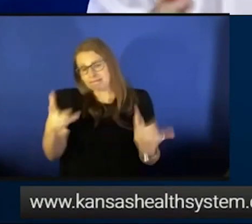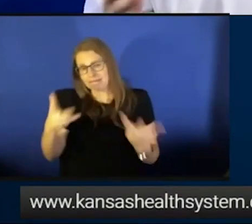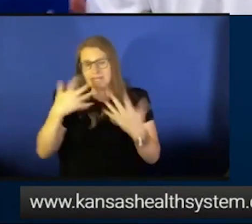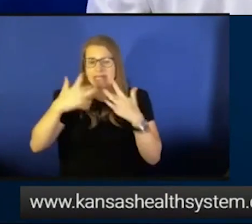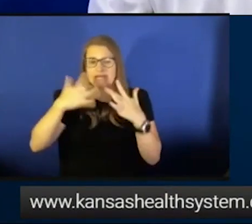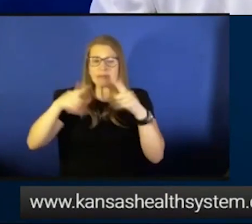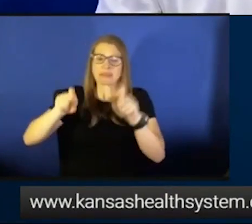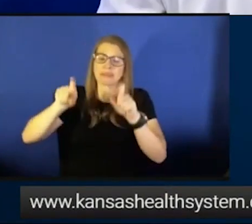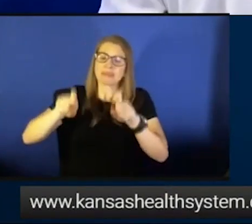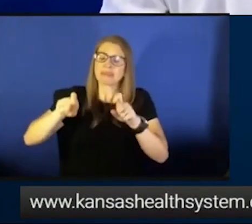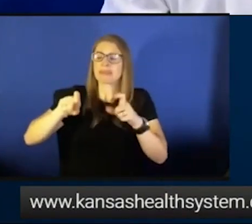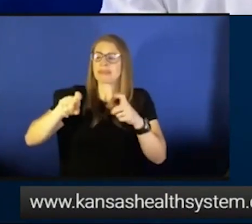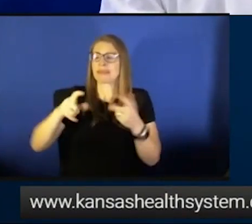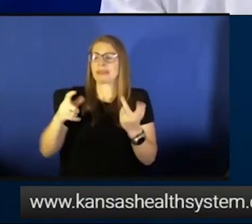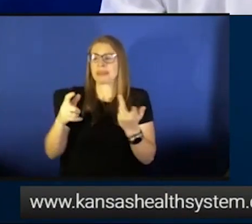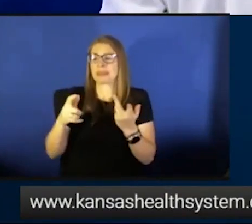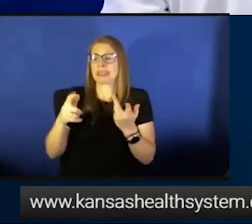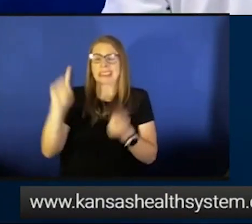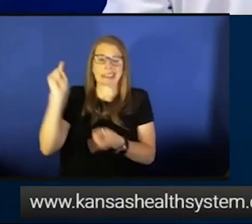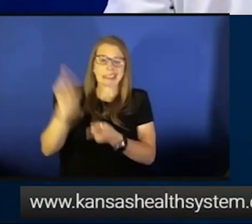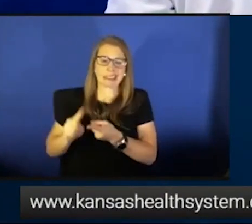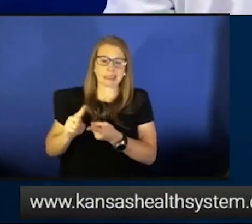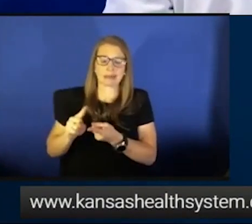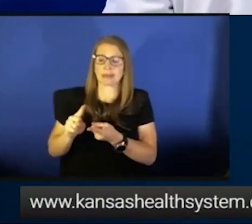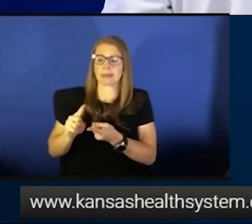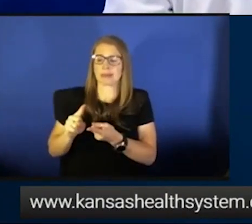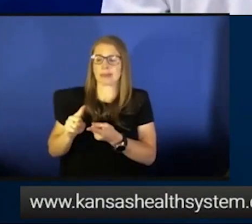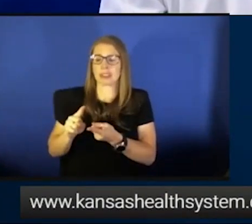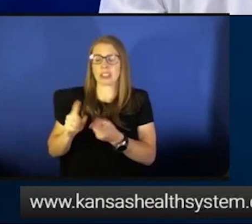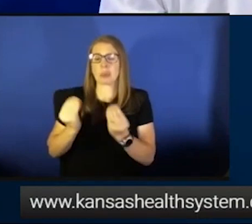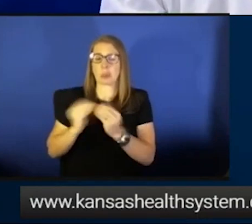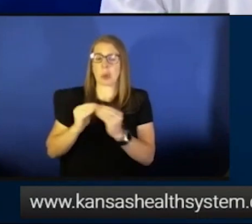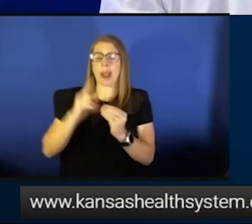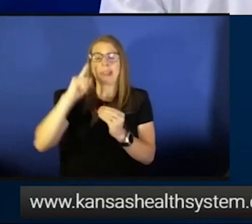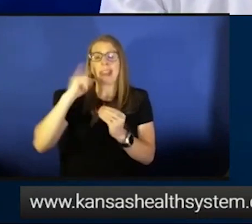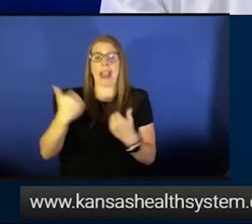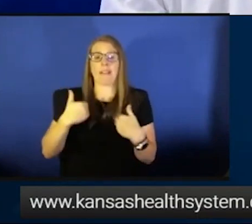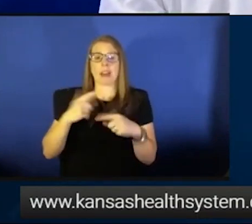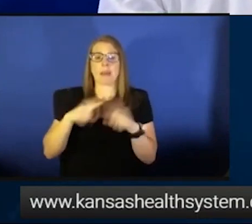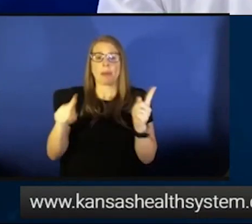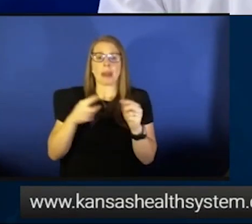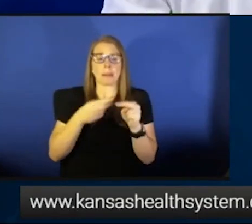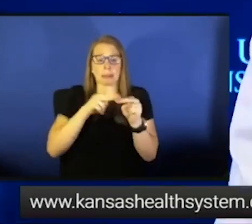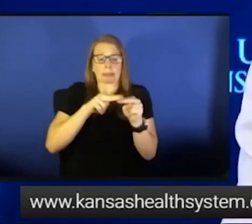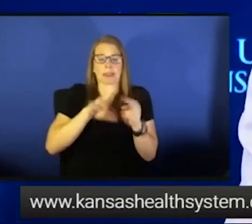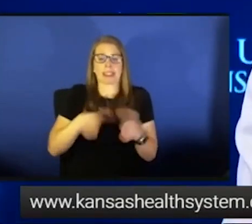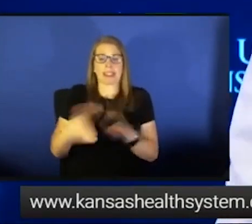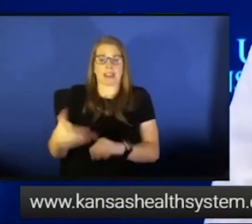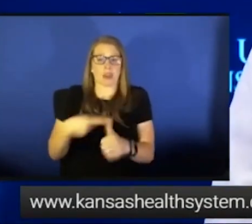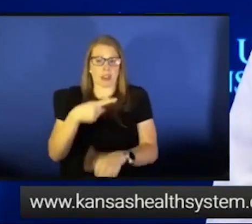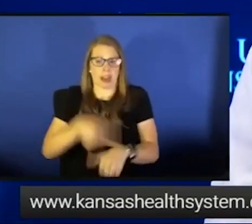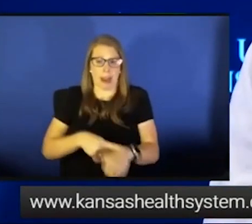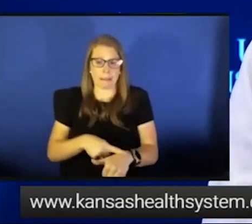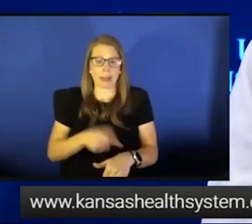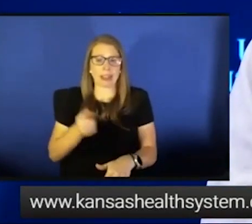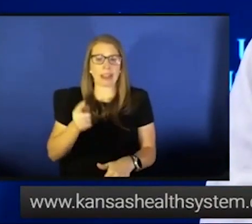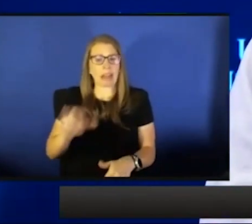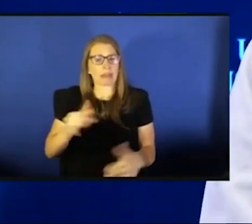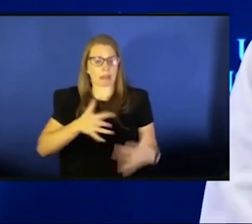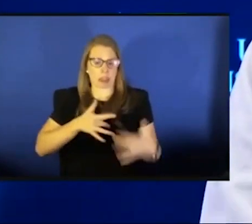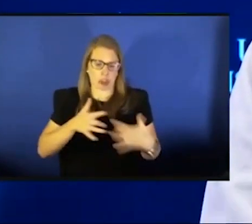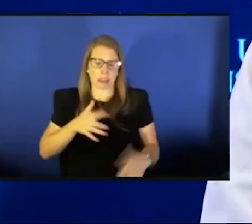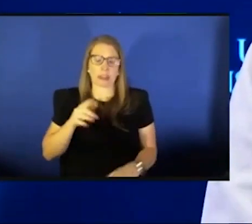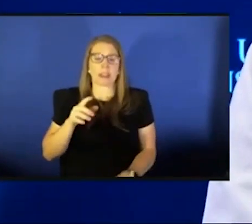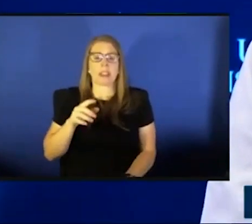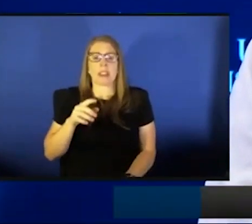done, the testing stations, et cetera, before. We are seeing a slight bump in deaths for the first time, and that's a little concerning because we don't really